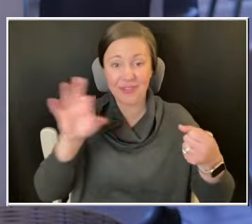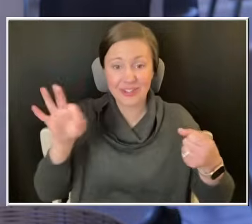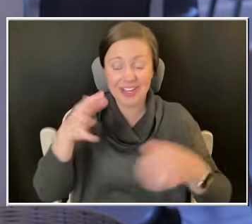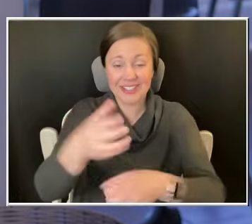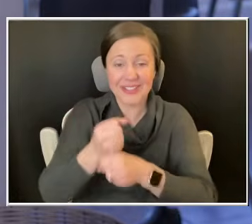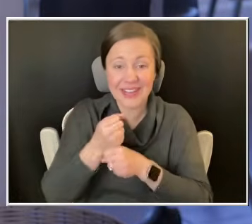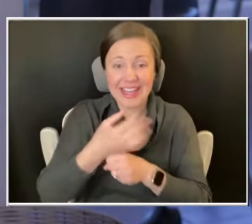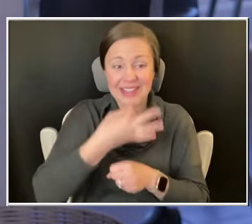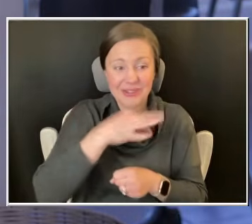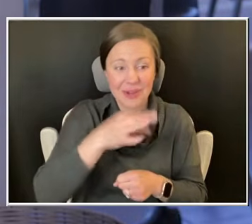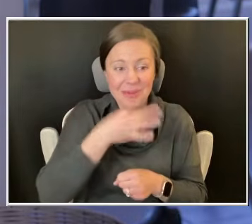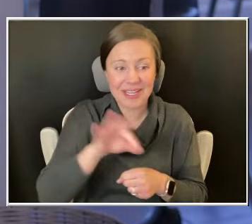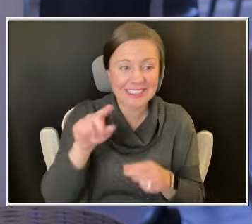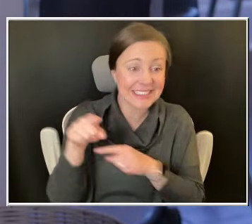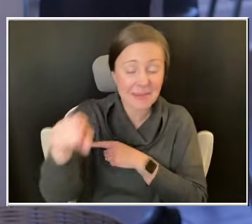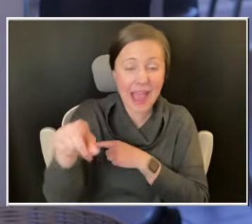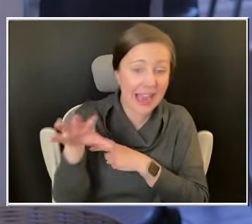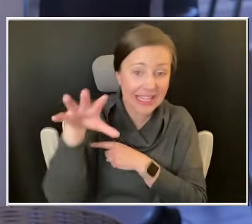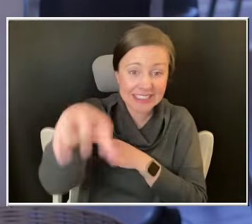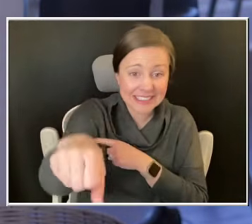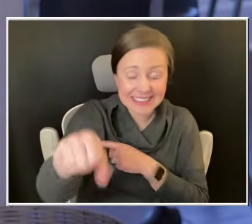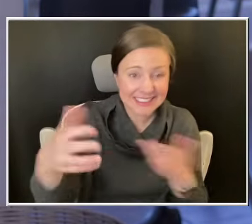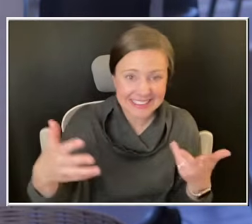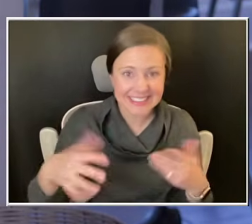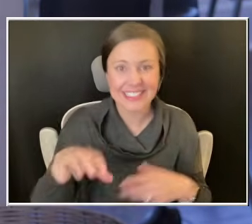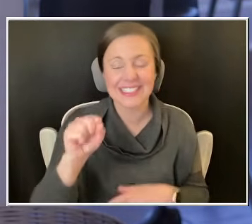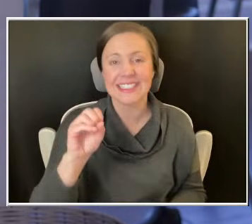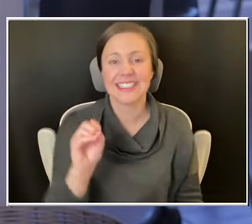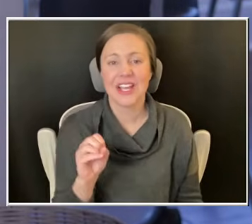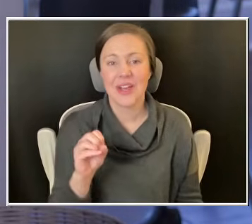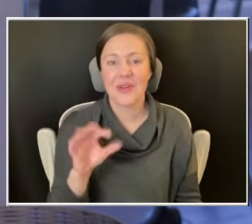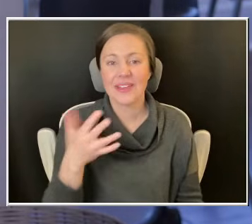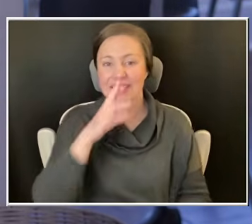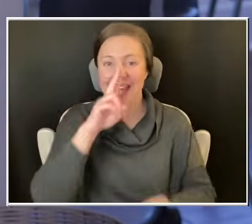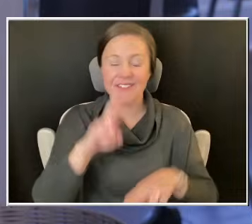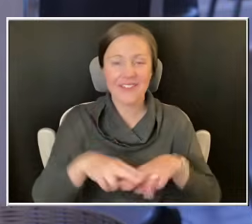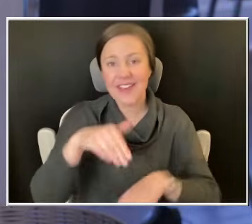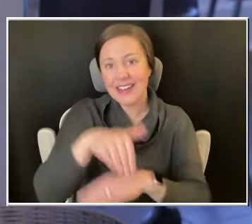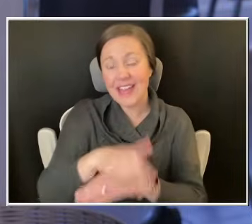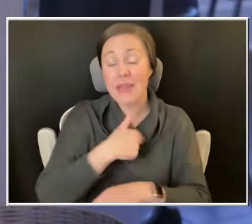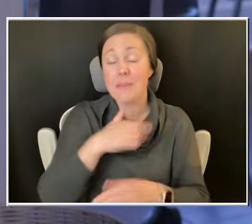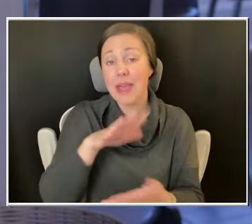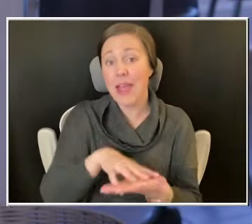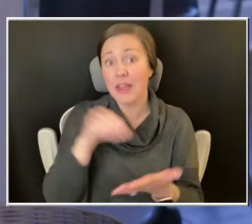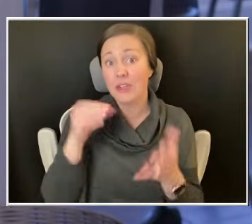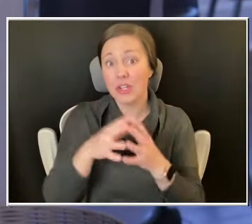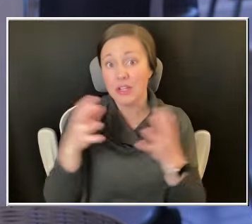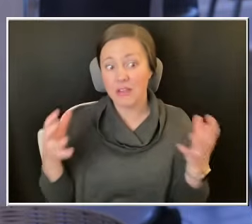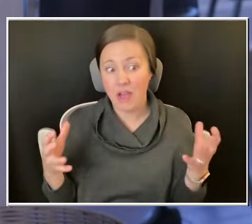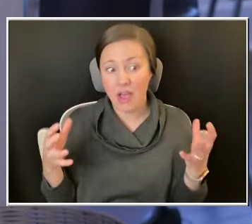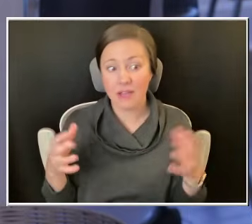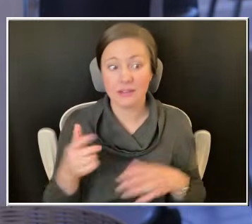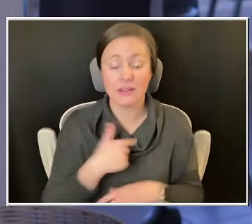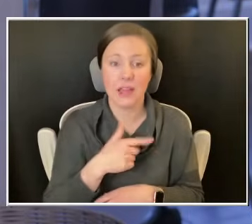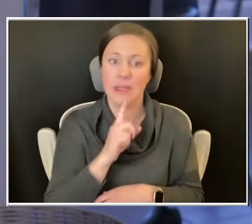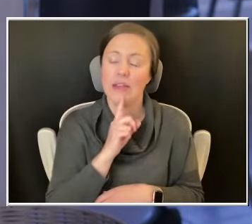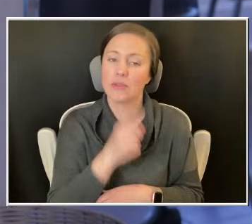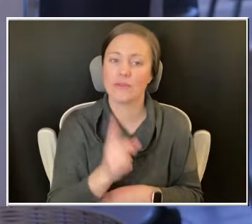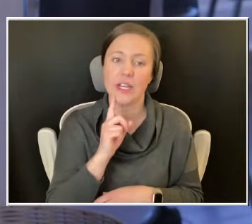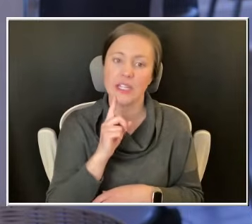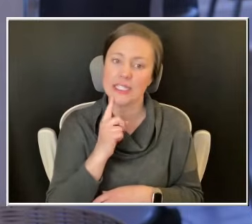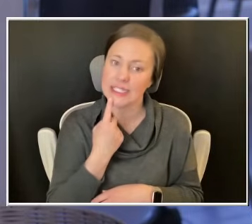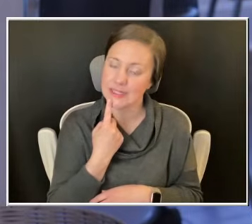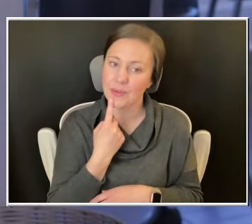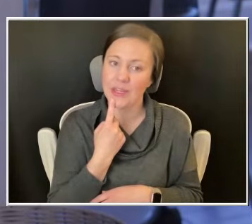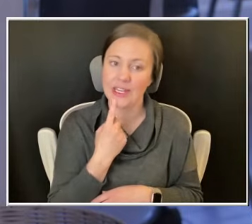very back. And so it was kind of a fun night, but I learned a lot. I was very disappointed that I didn't